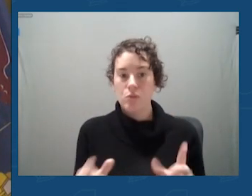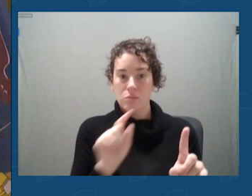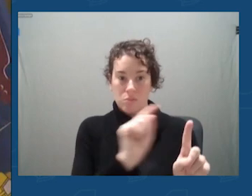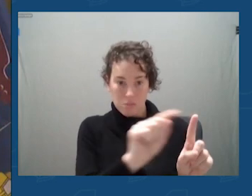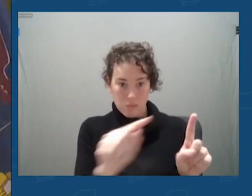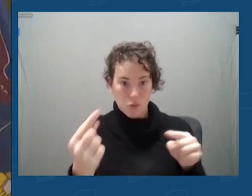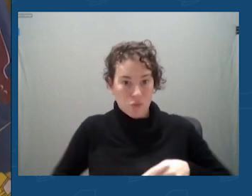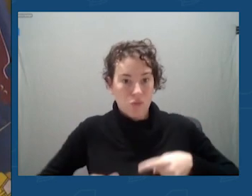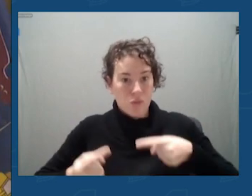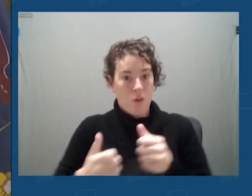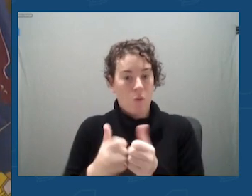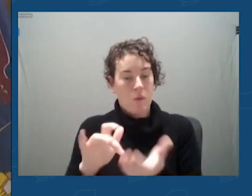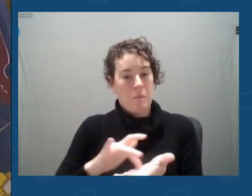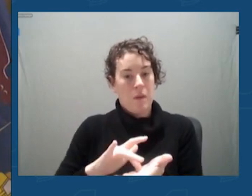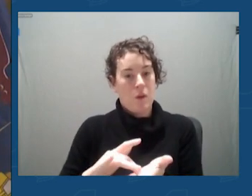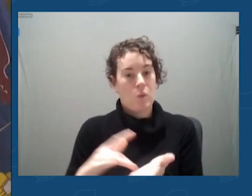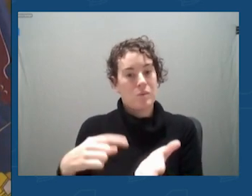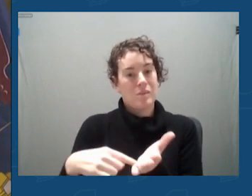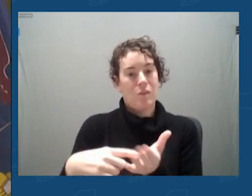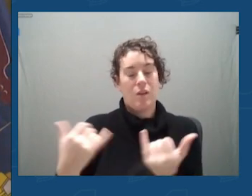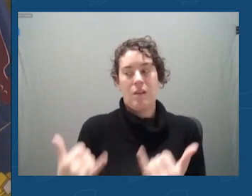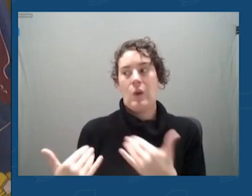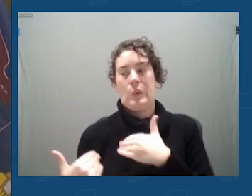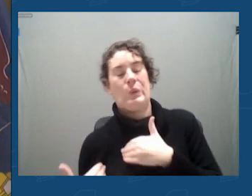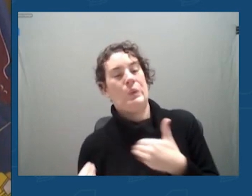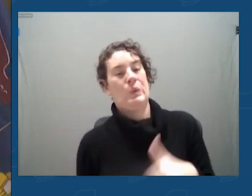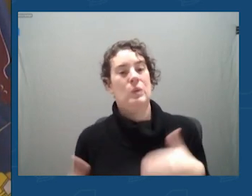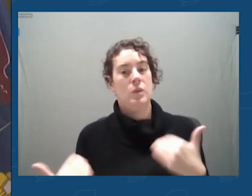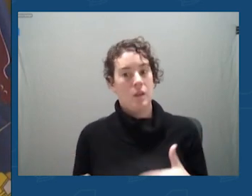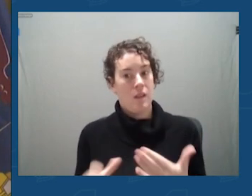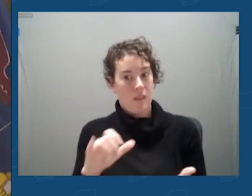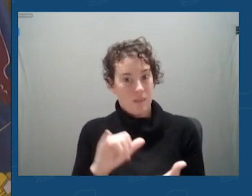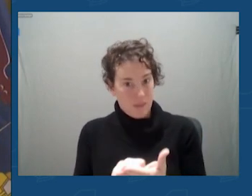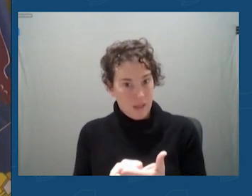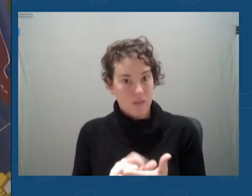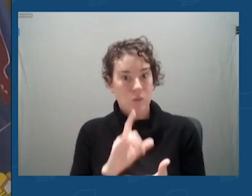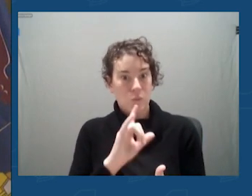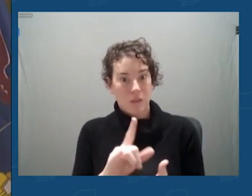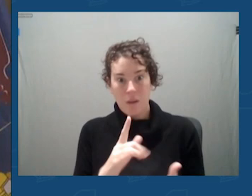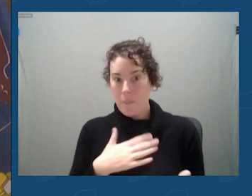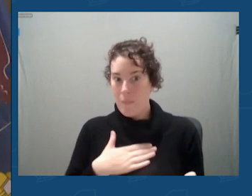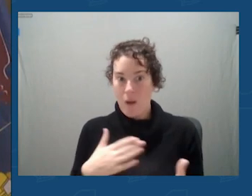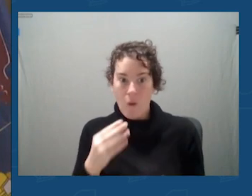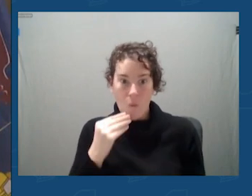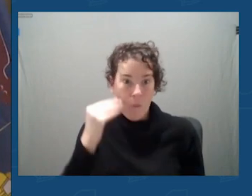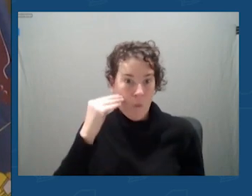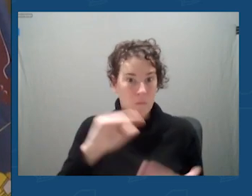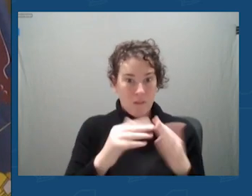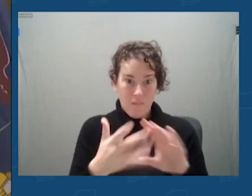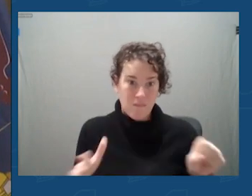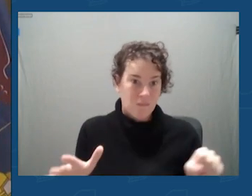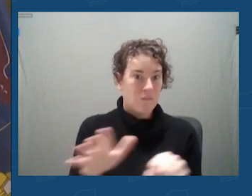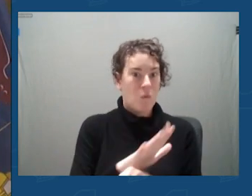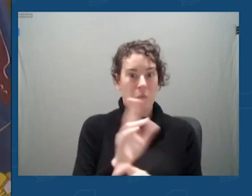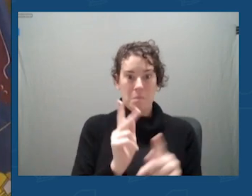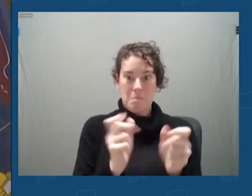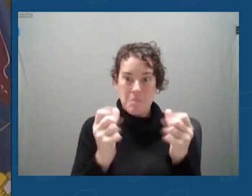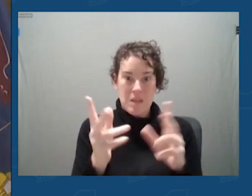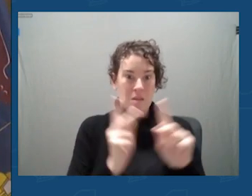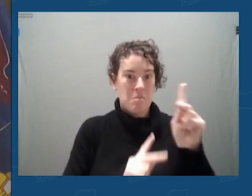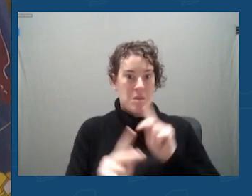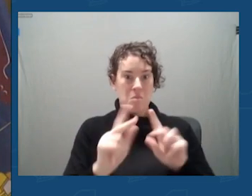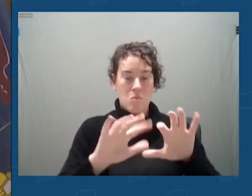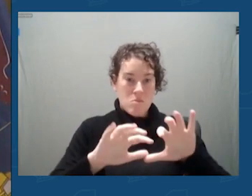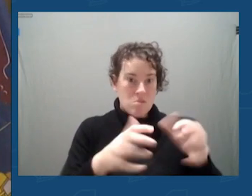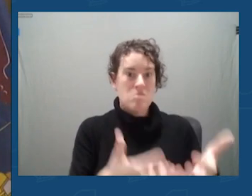with medical debt right now. That's larger than the entire population of my hometown and on the other side of the state. I mean, that's how many people there are that are dealing with this